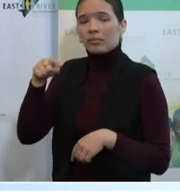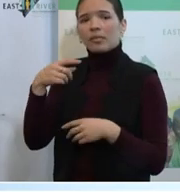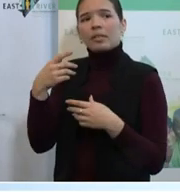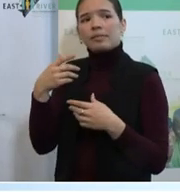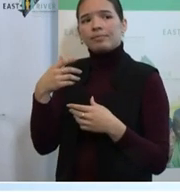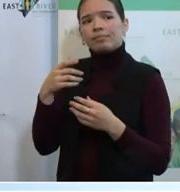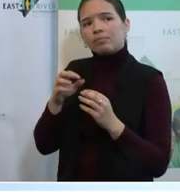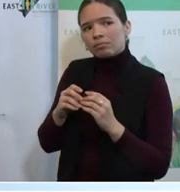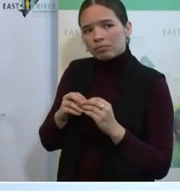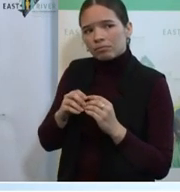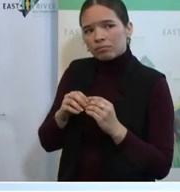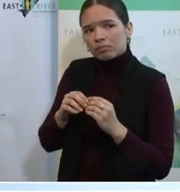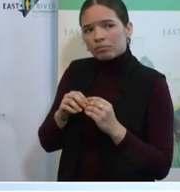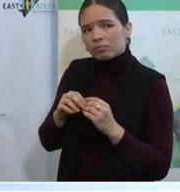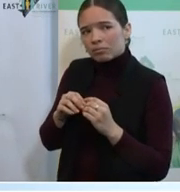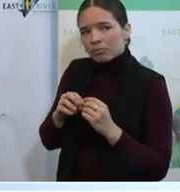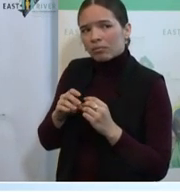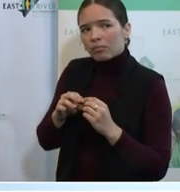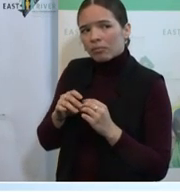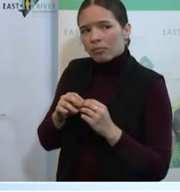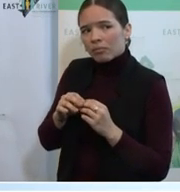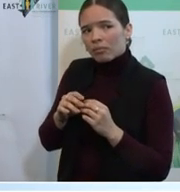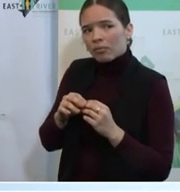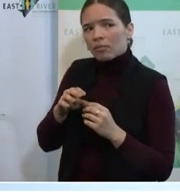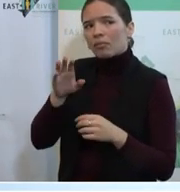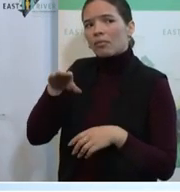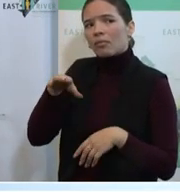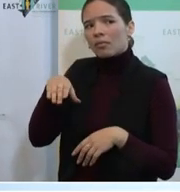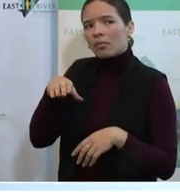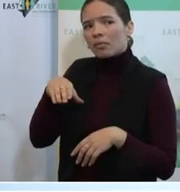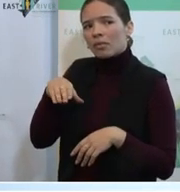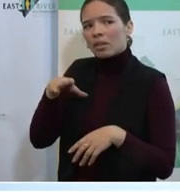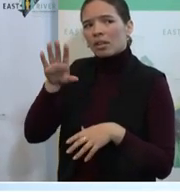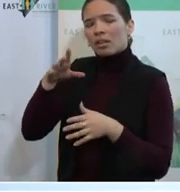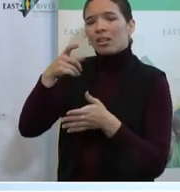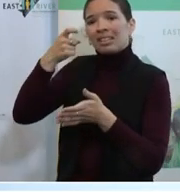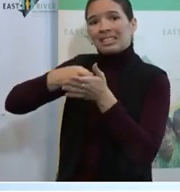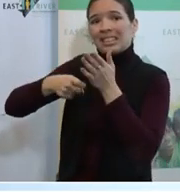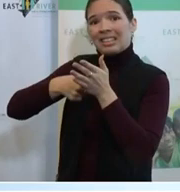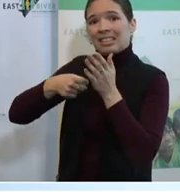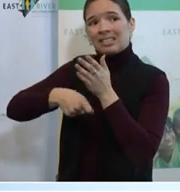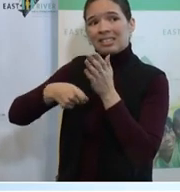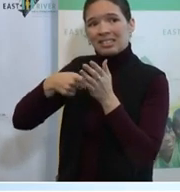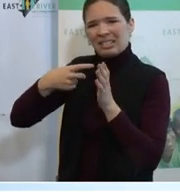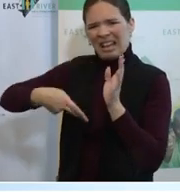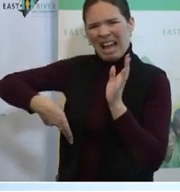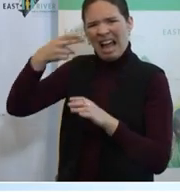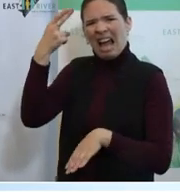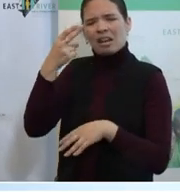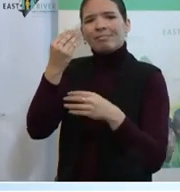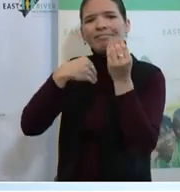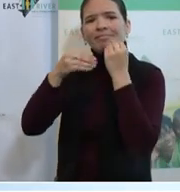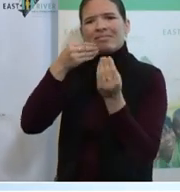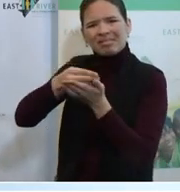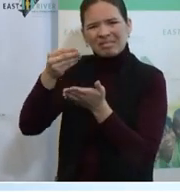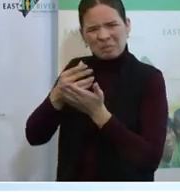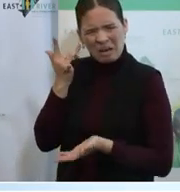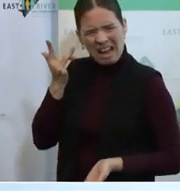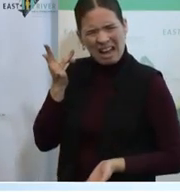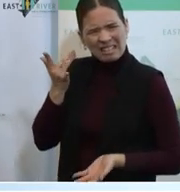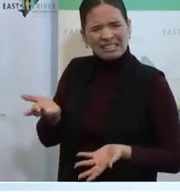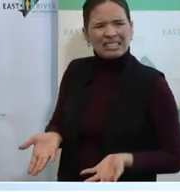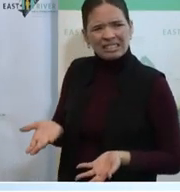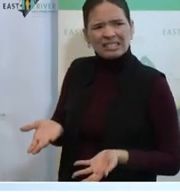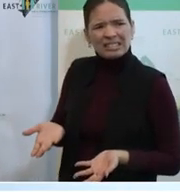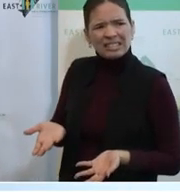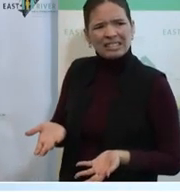Why the grocery store prices so high and they nasty on 40th Street? Is that the only